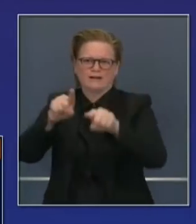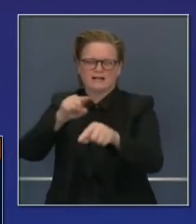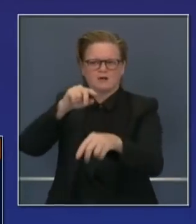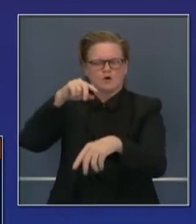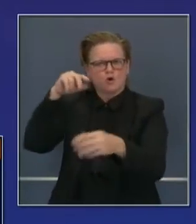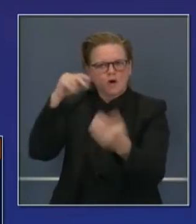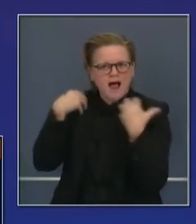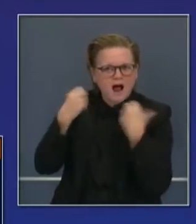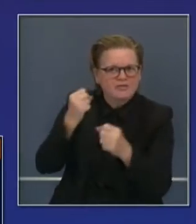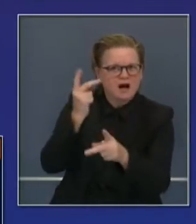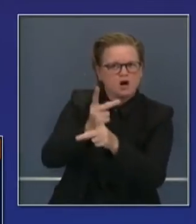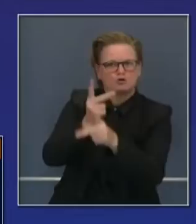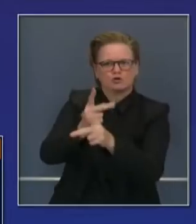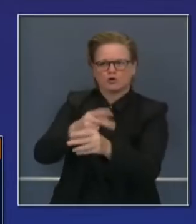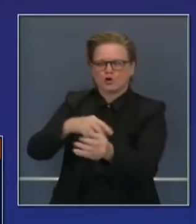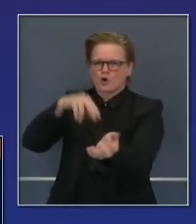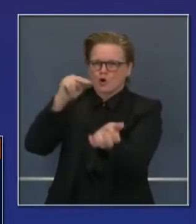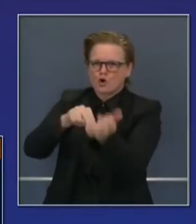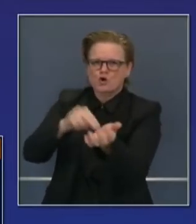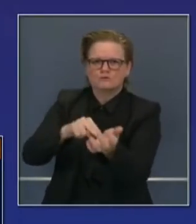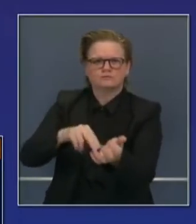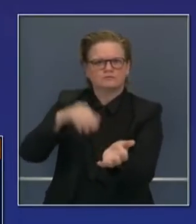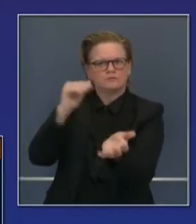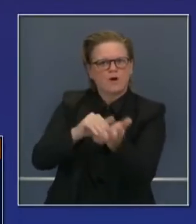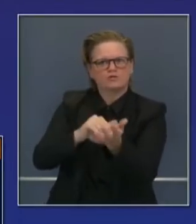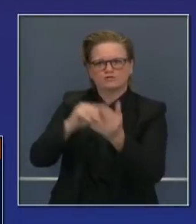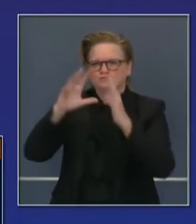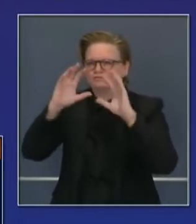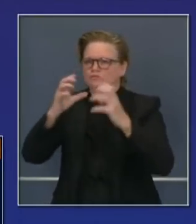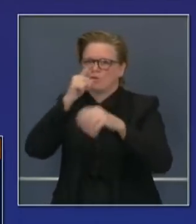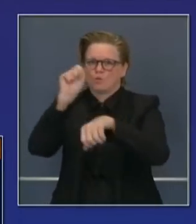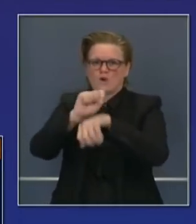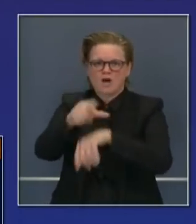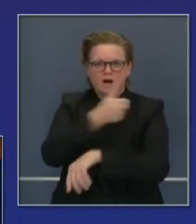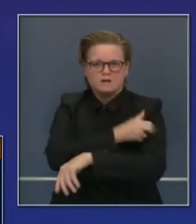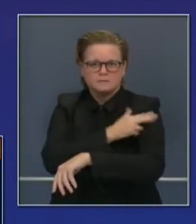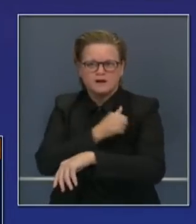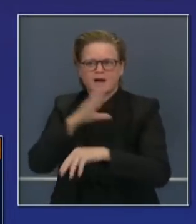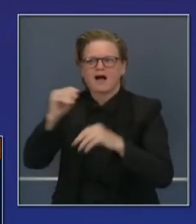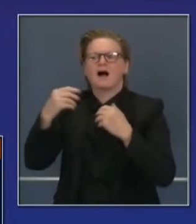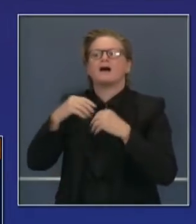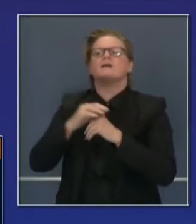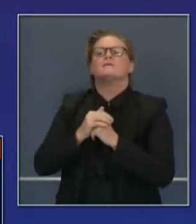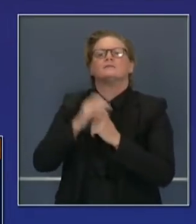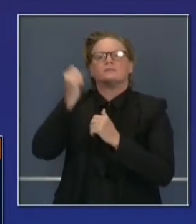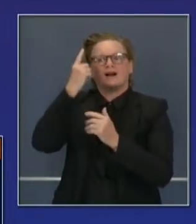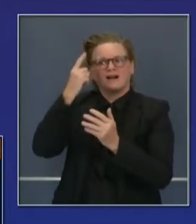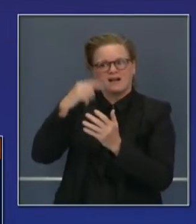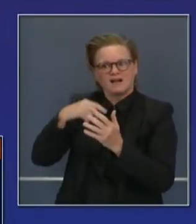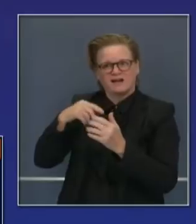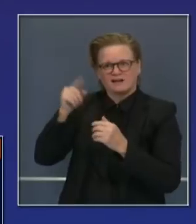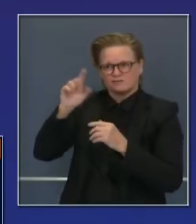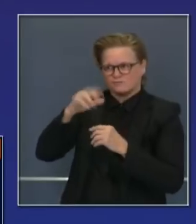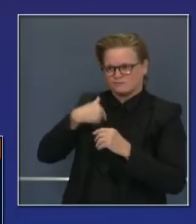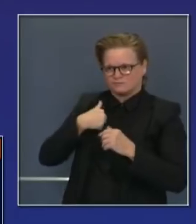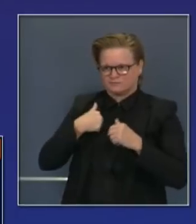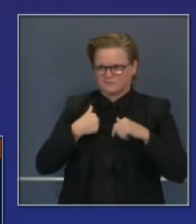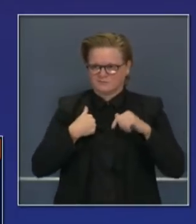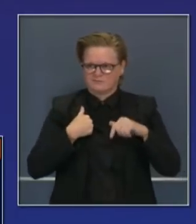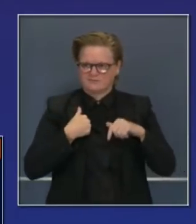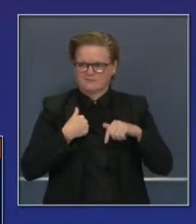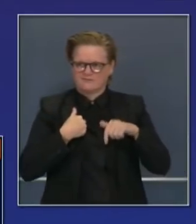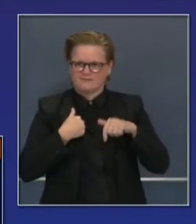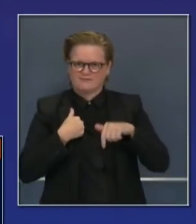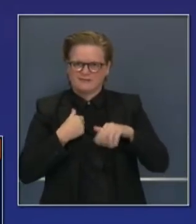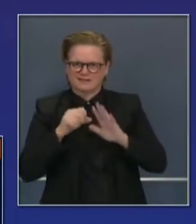living facilities should be prioritized. But that is millions and millions of people. When you only have a few 100,000